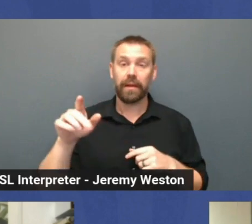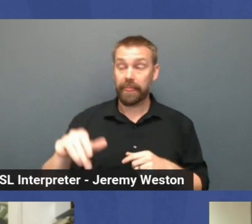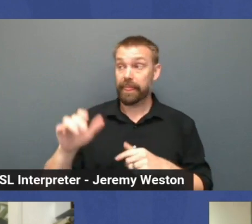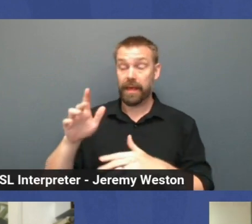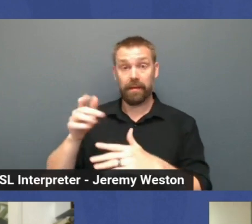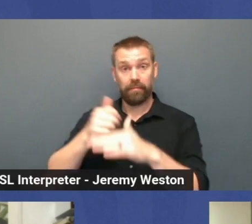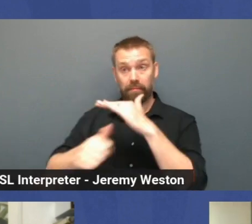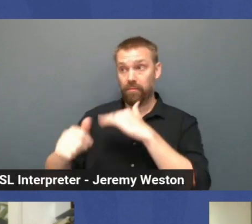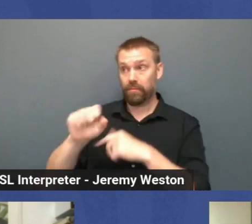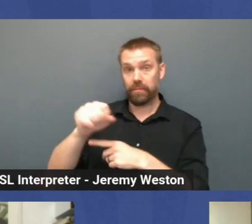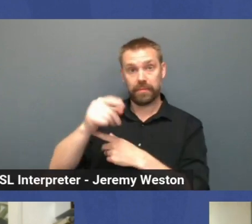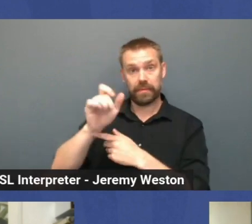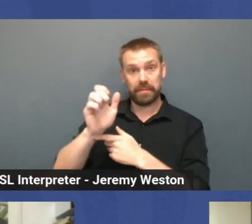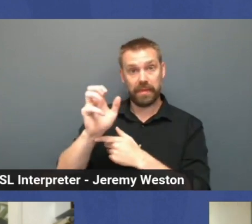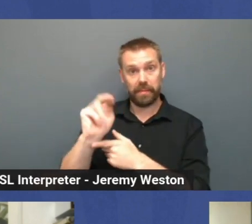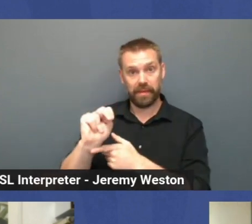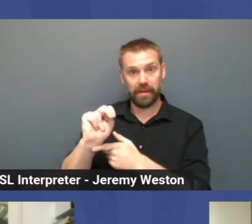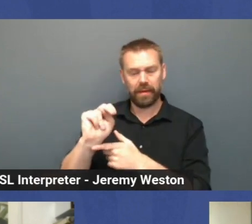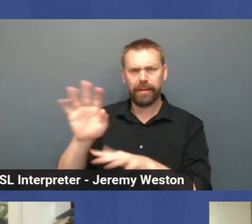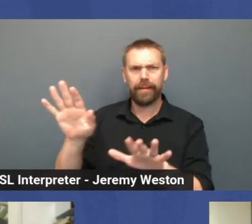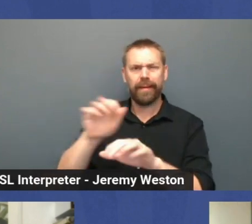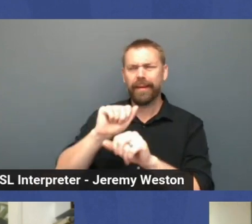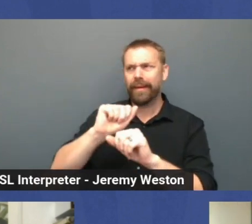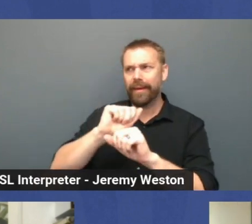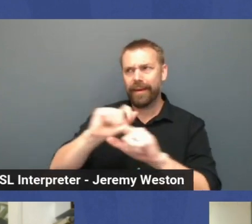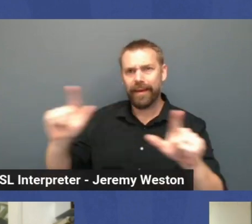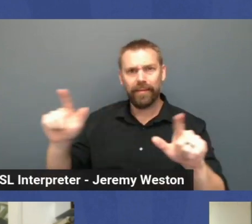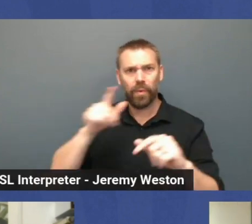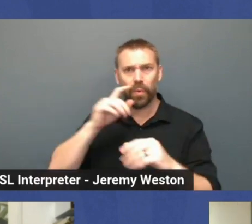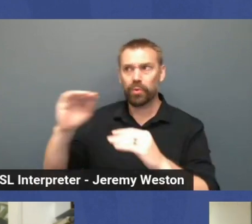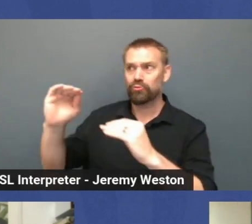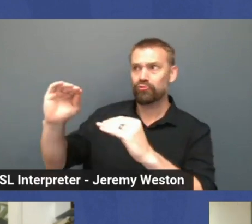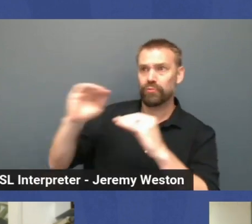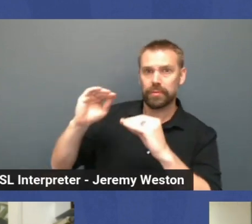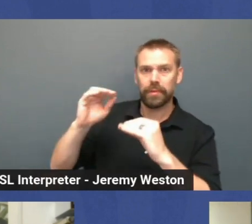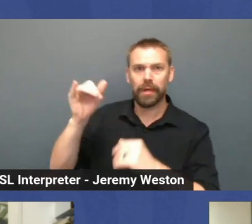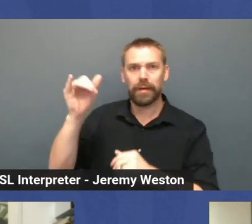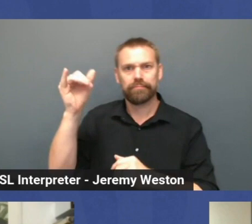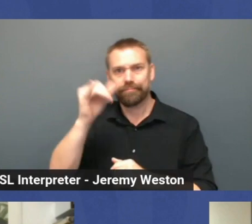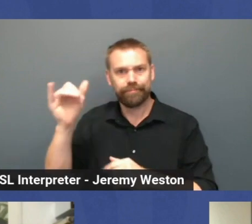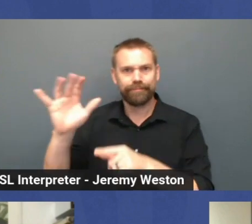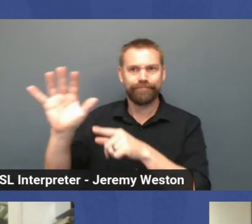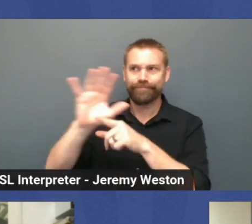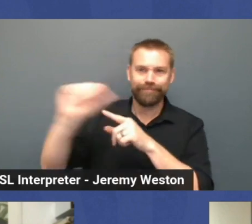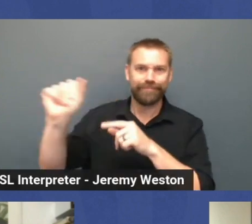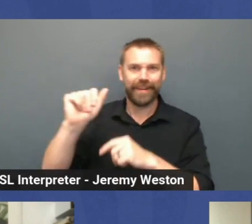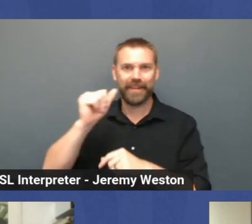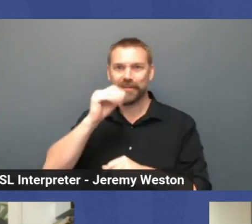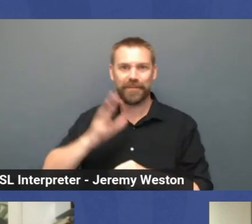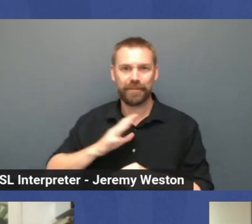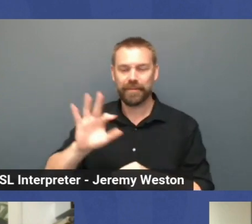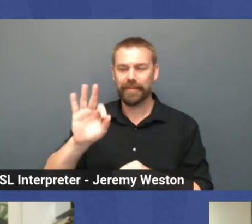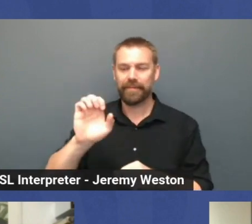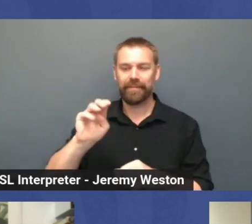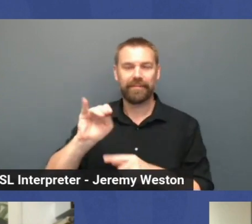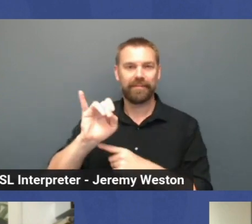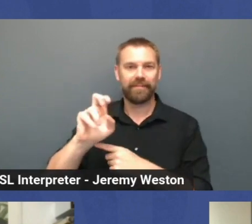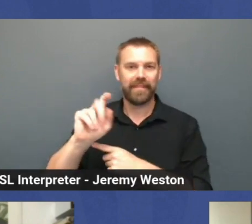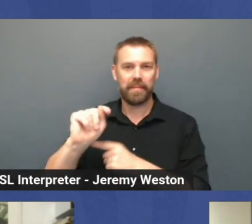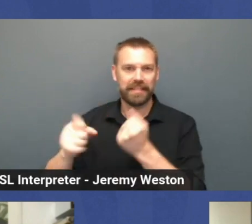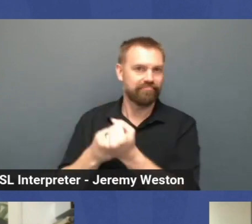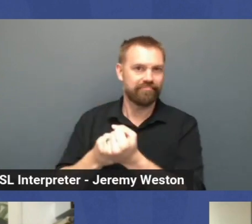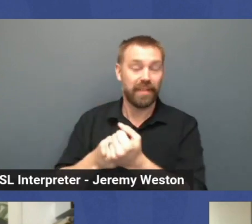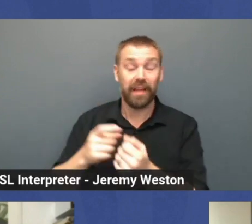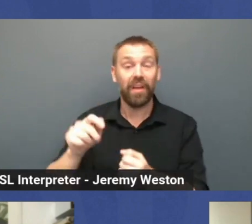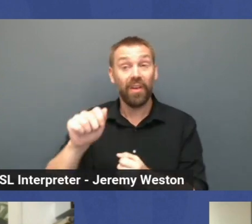in, everybody who's educating me is a radical Black feminist. And I'm just going to lay it out like that. They are all radical